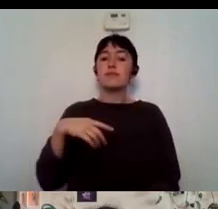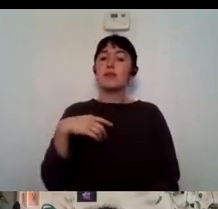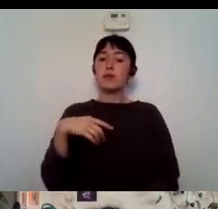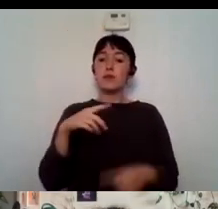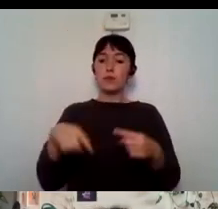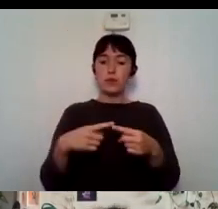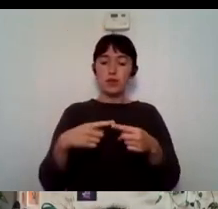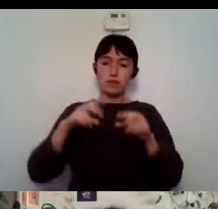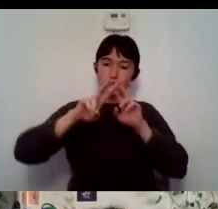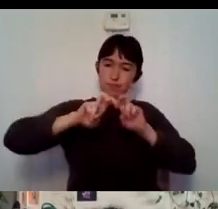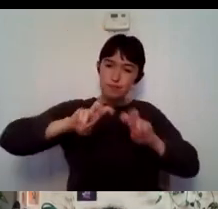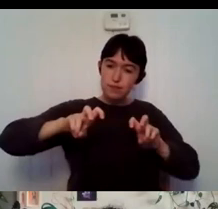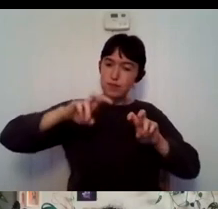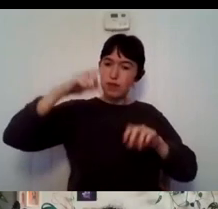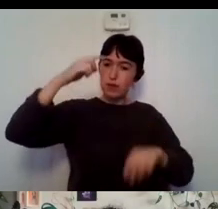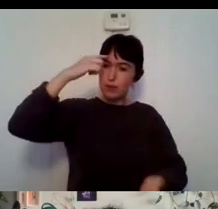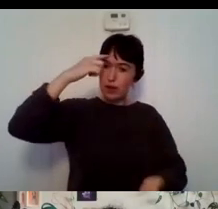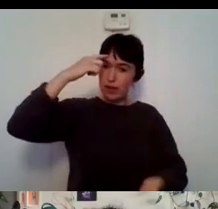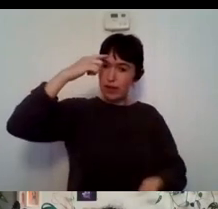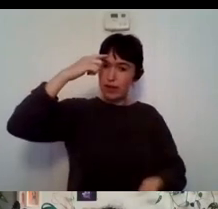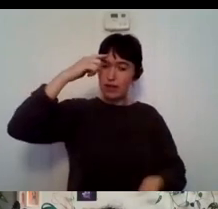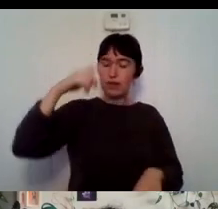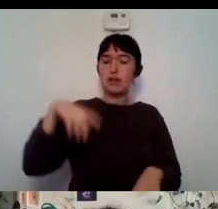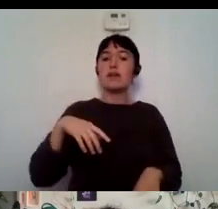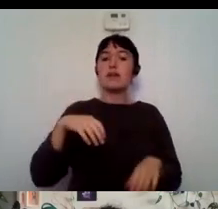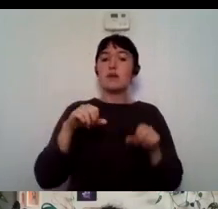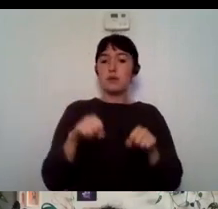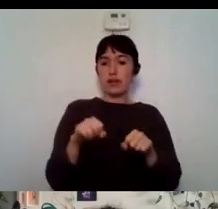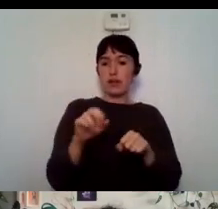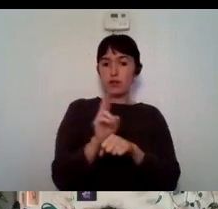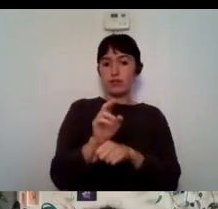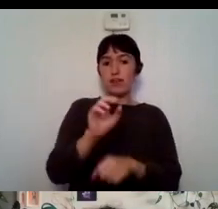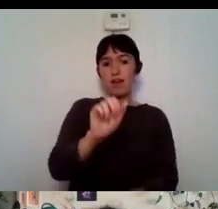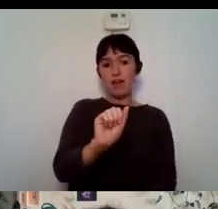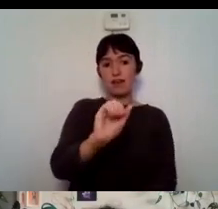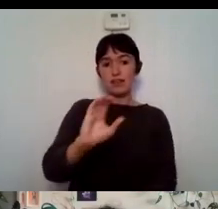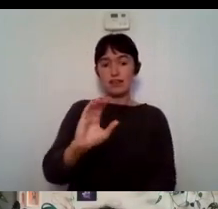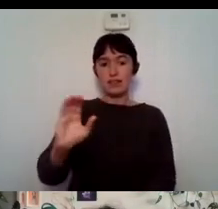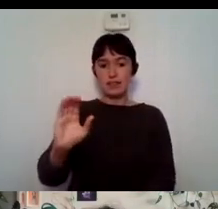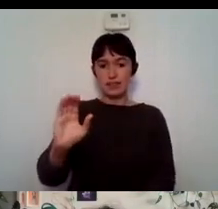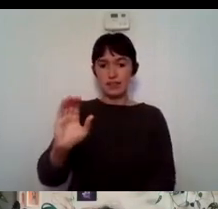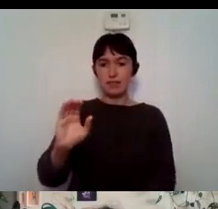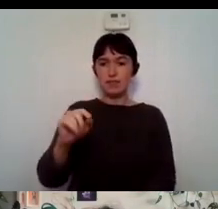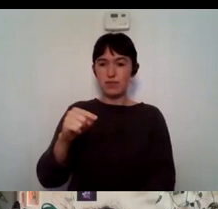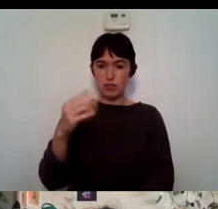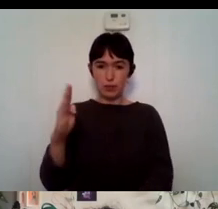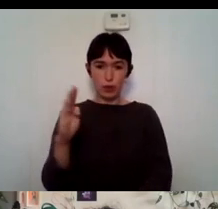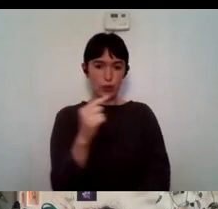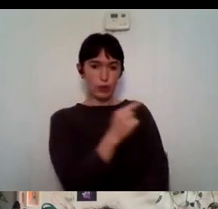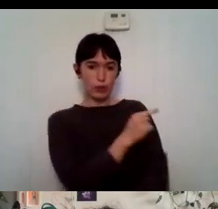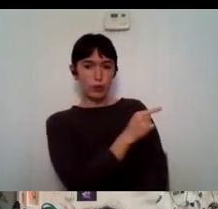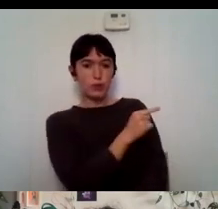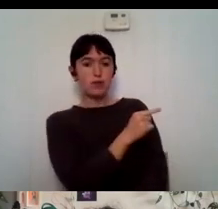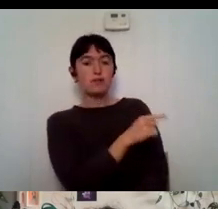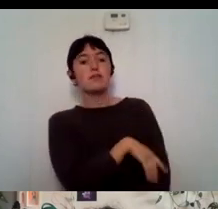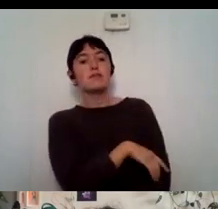brain, there's another acronym for you that's called the ACC, this little bit here in blue. And what happens